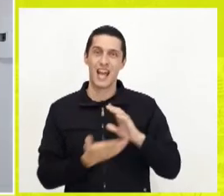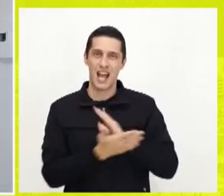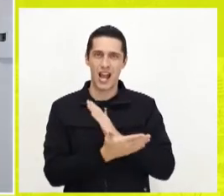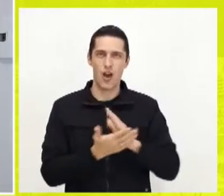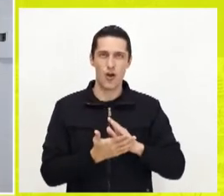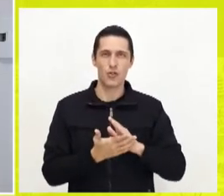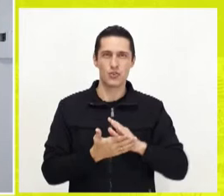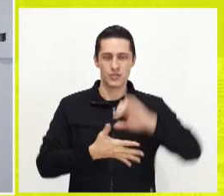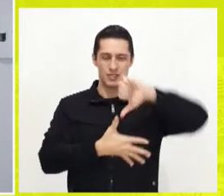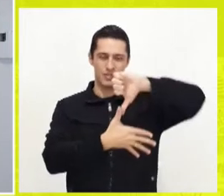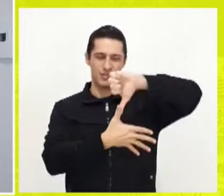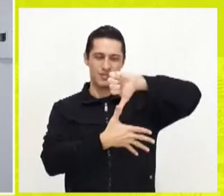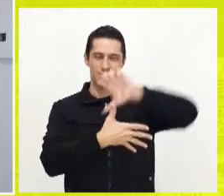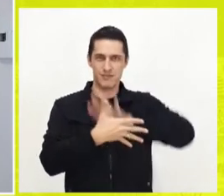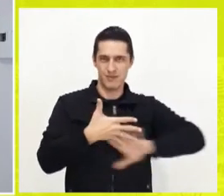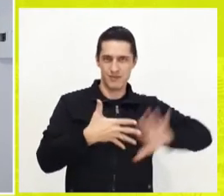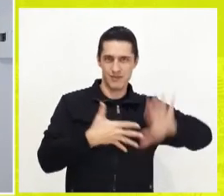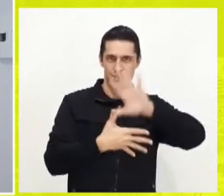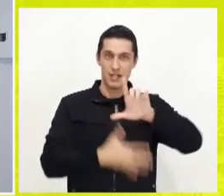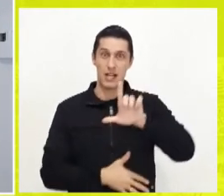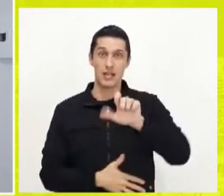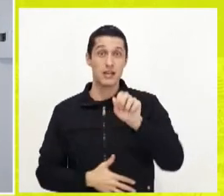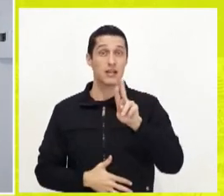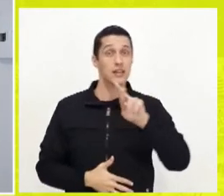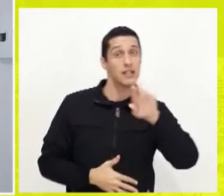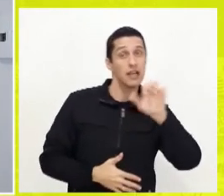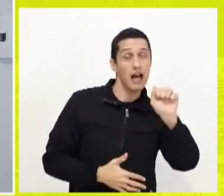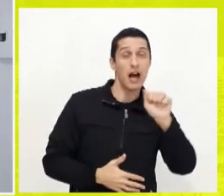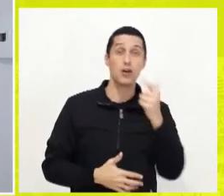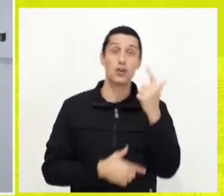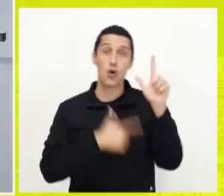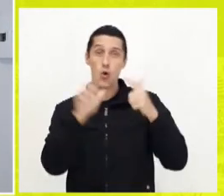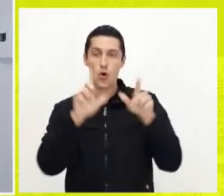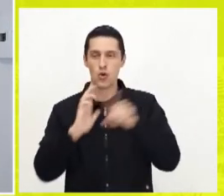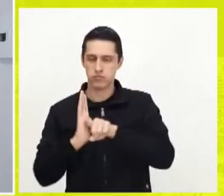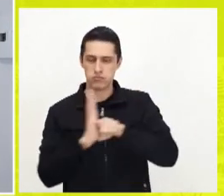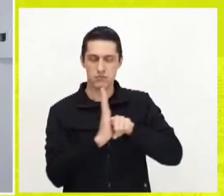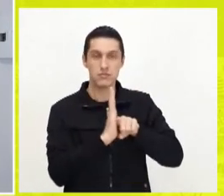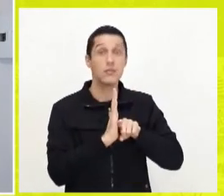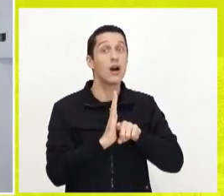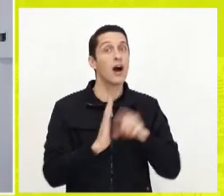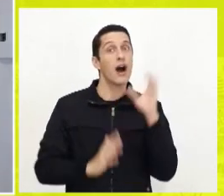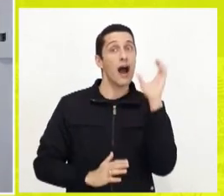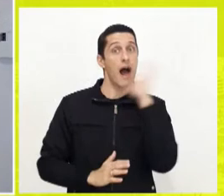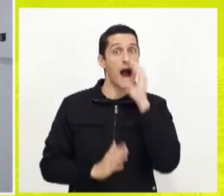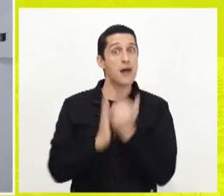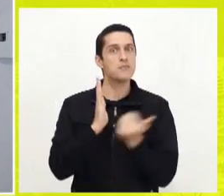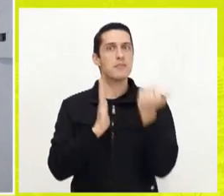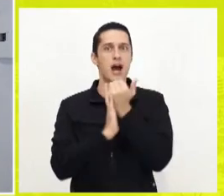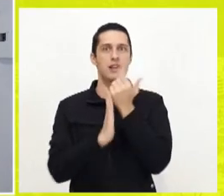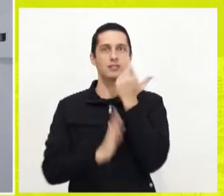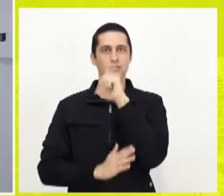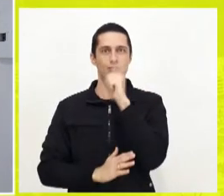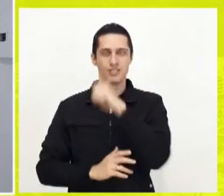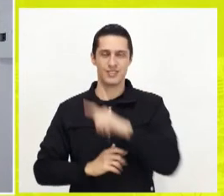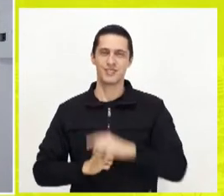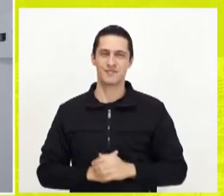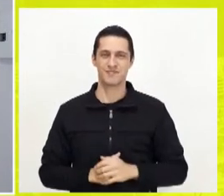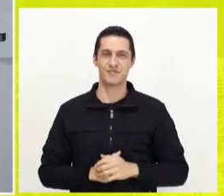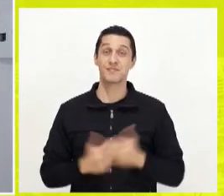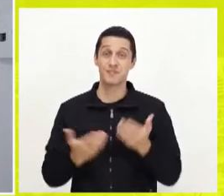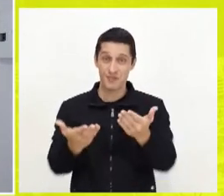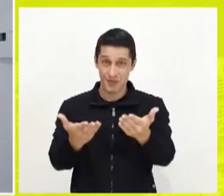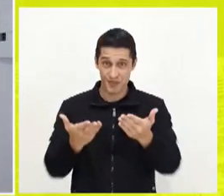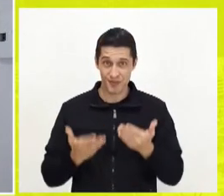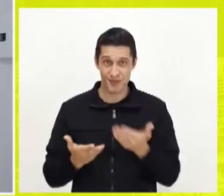to deliver their their work to the local public in spanish so i leave here